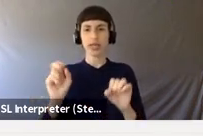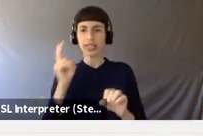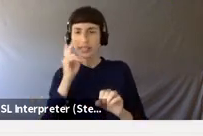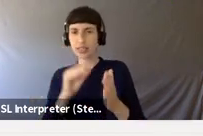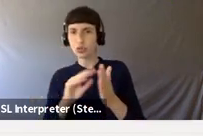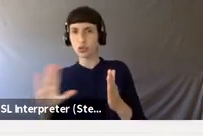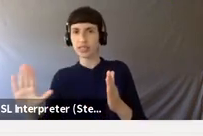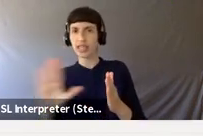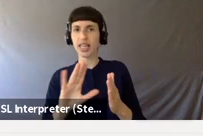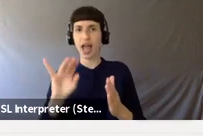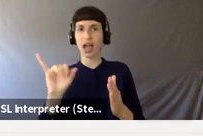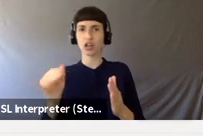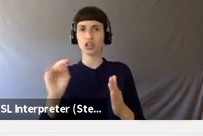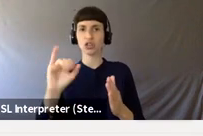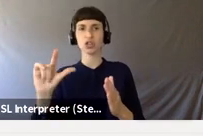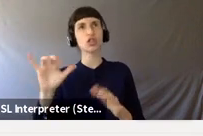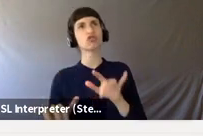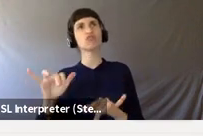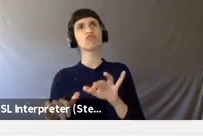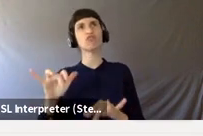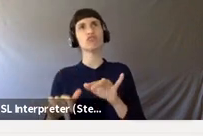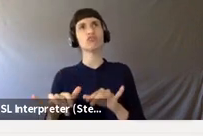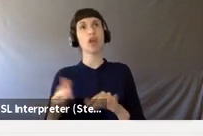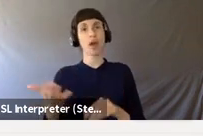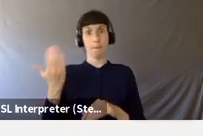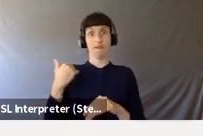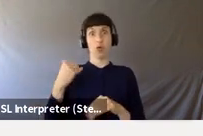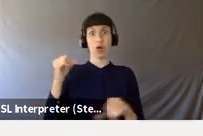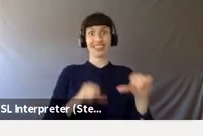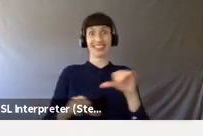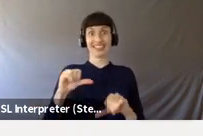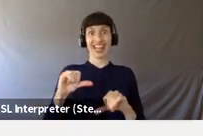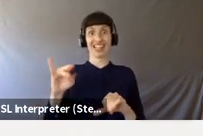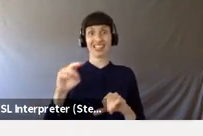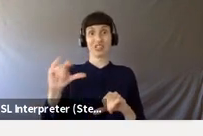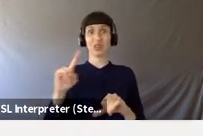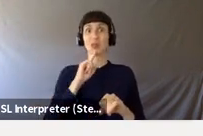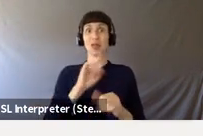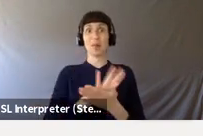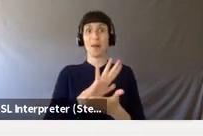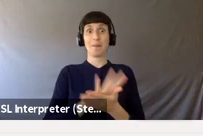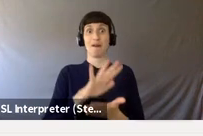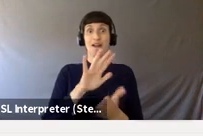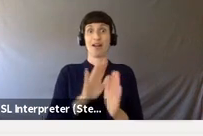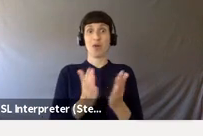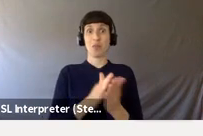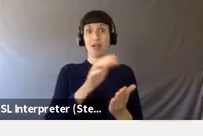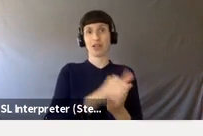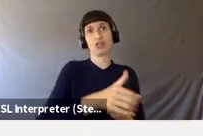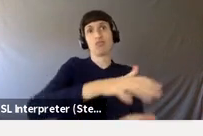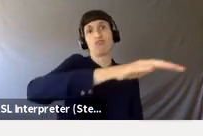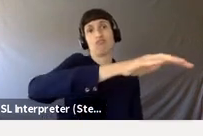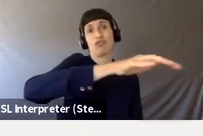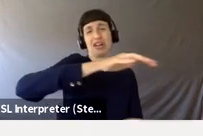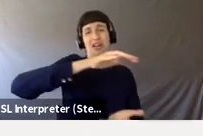I think back to when I was doing science journals, and I would have to carry those things home with me to grade them. And I'm so grateful now I